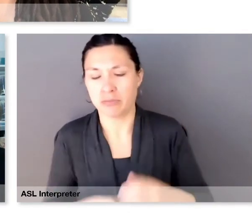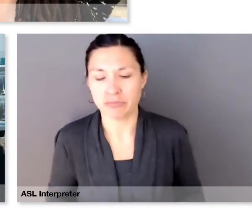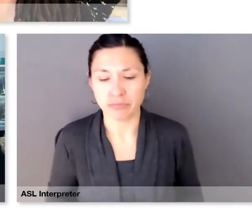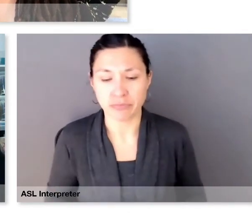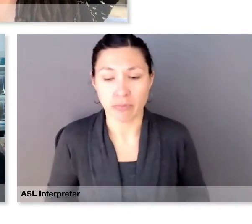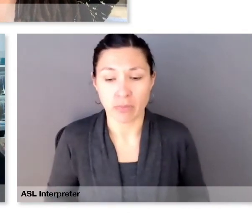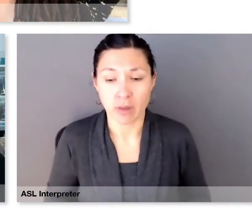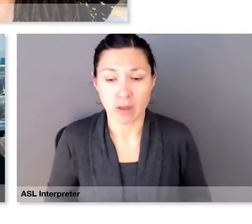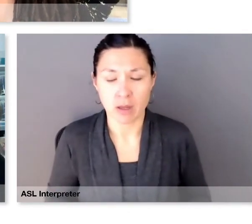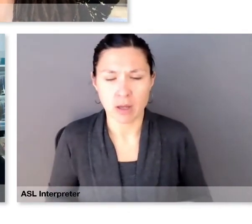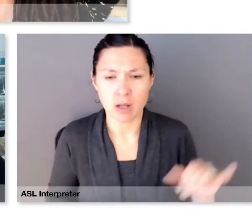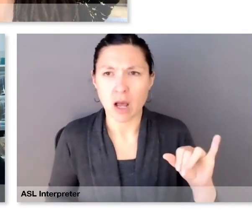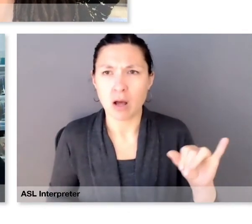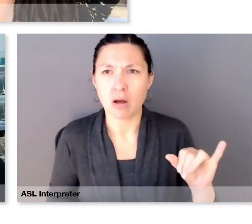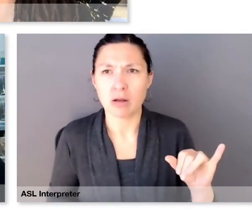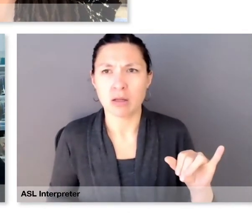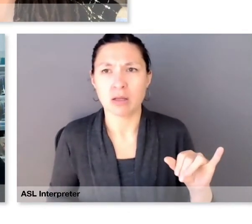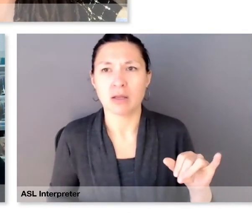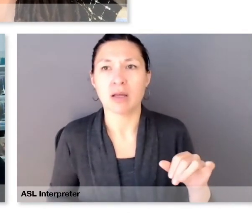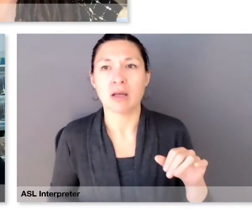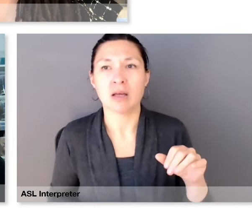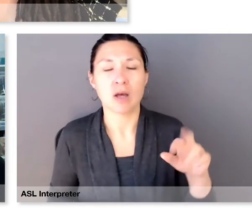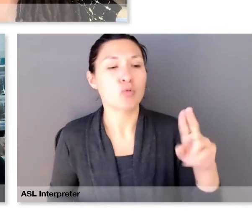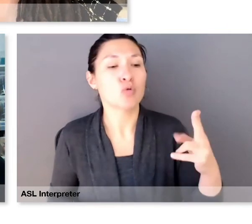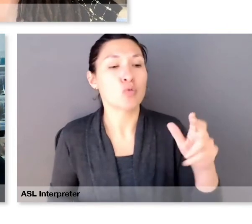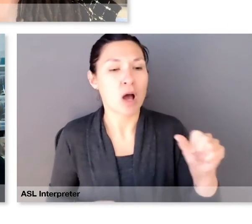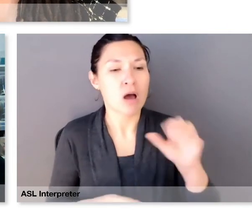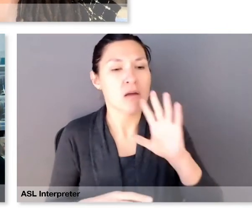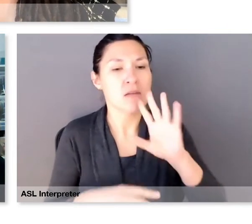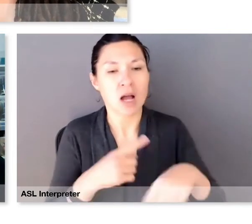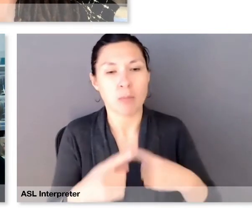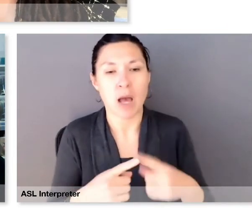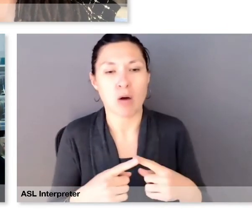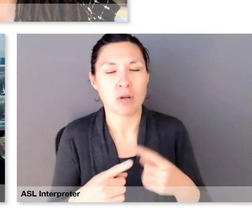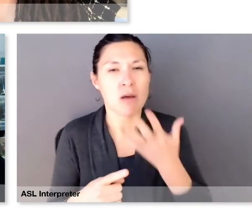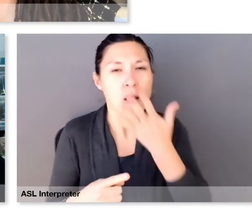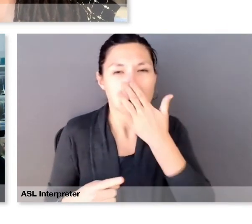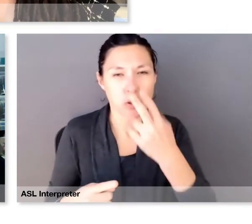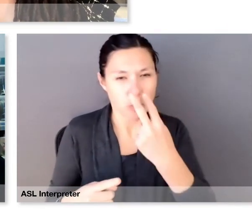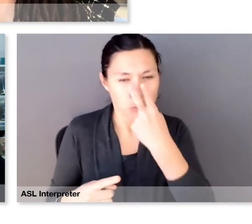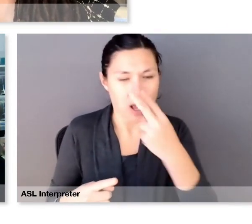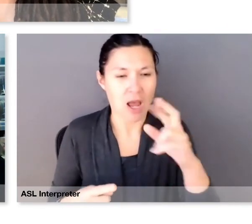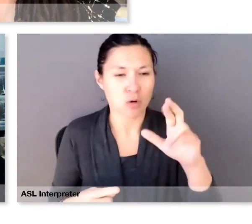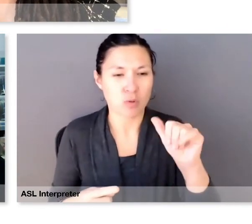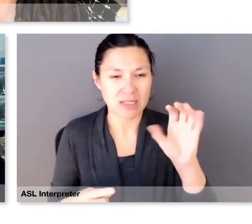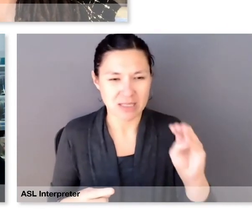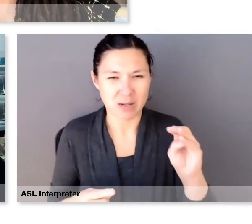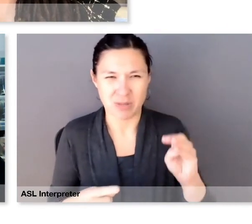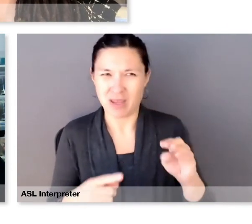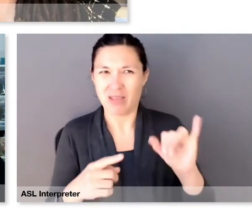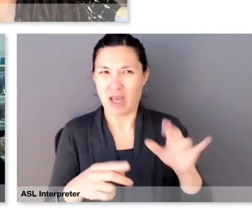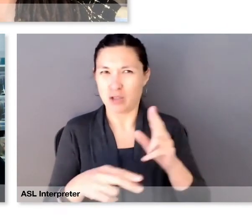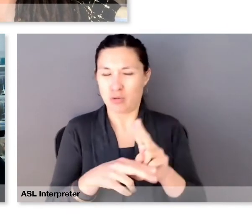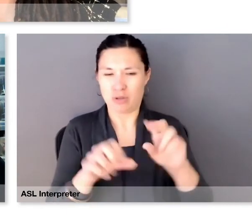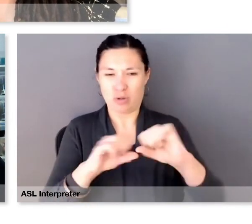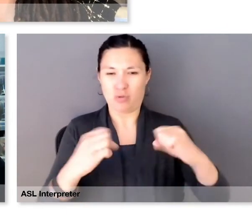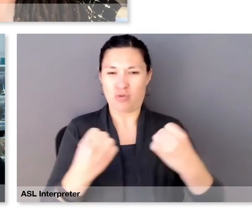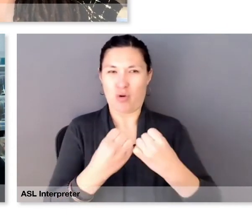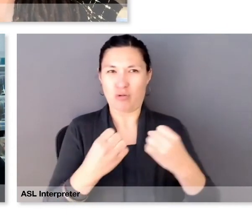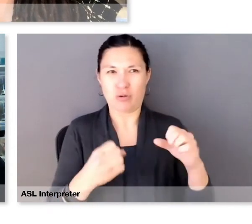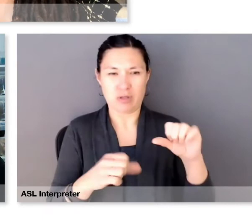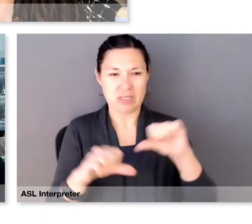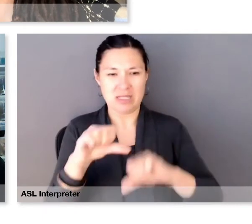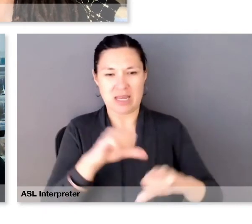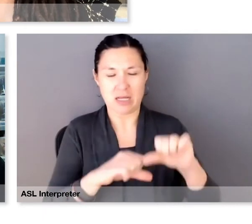in the social sciences, there's the idea of colorblind racism, which seems to have a very strong parallel to this, to this kind of